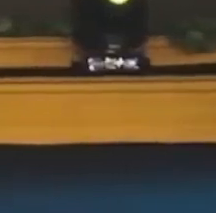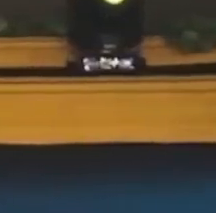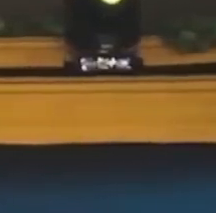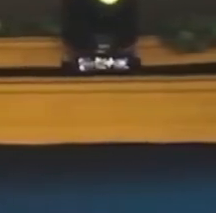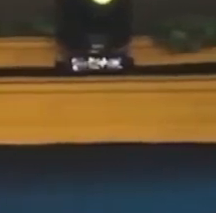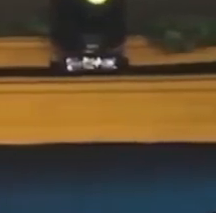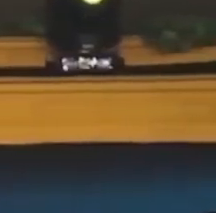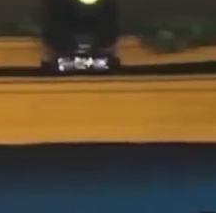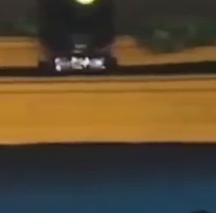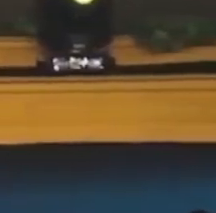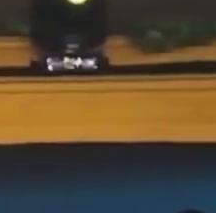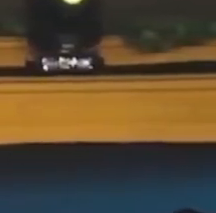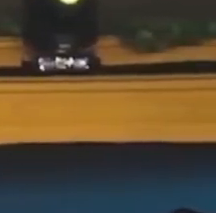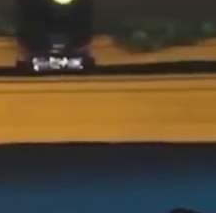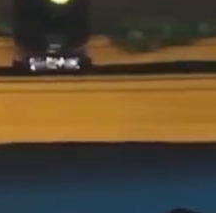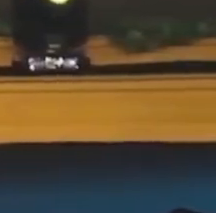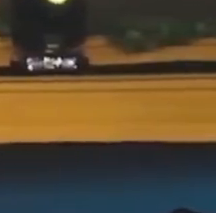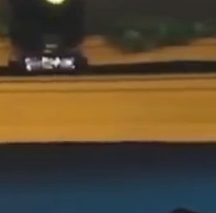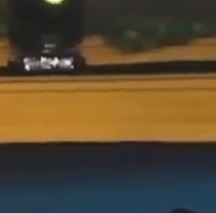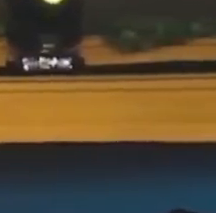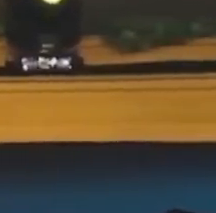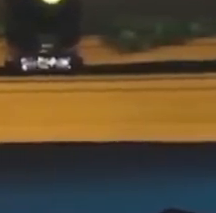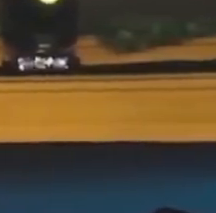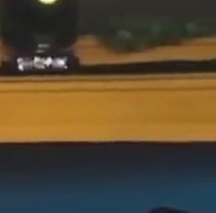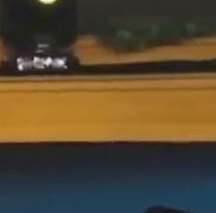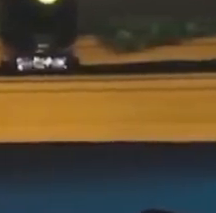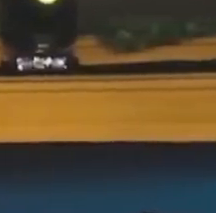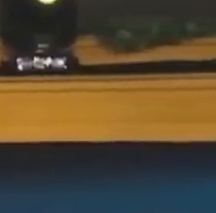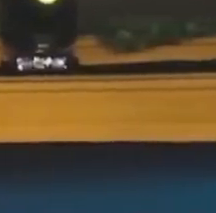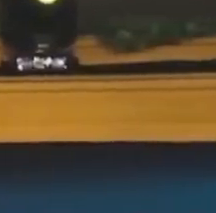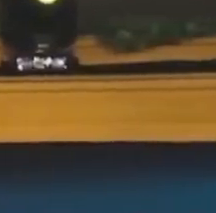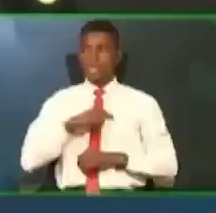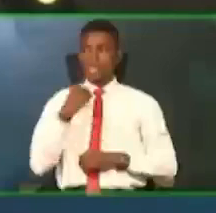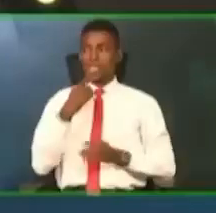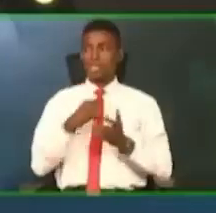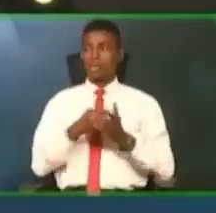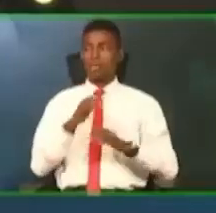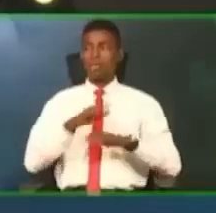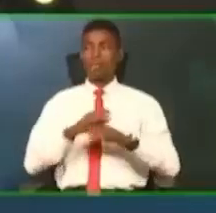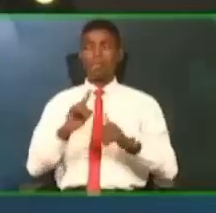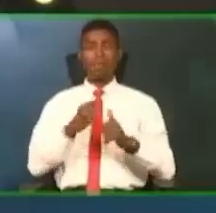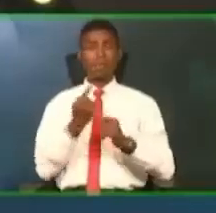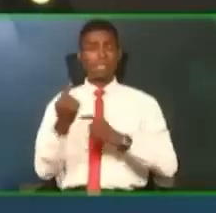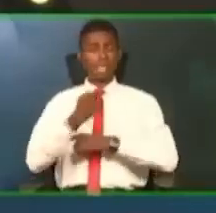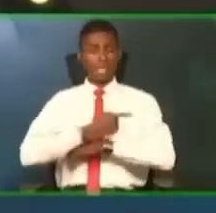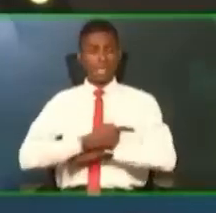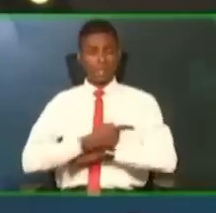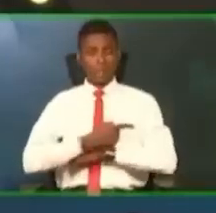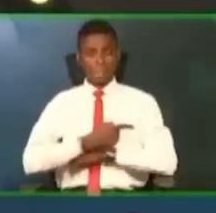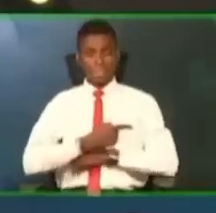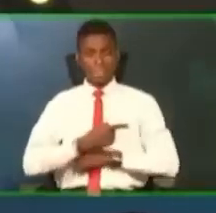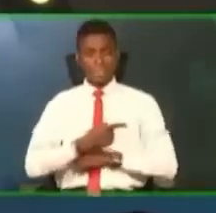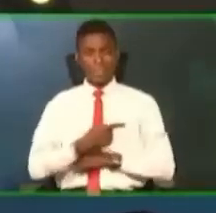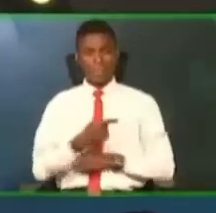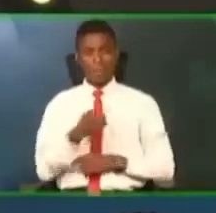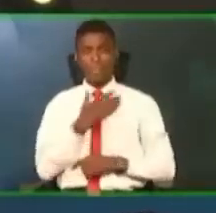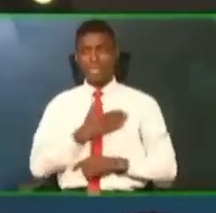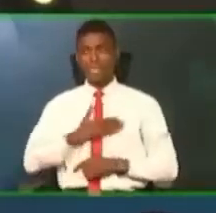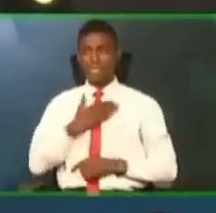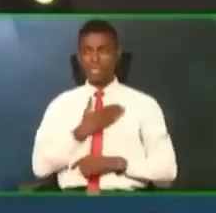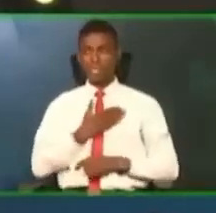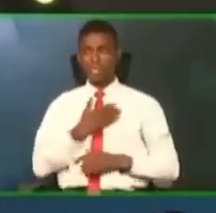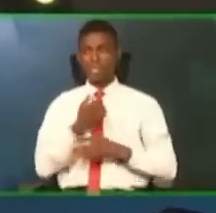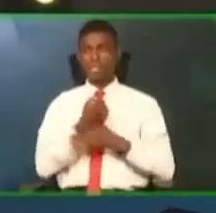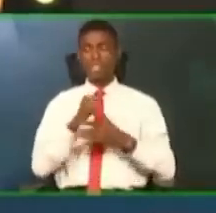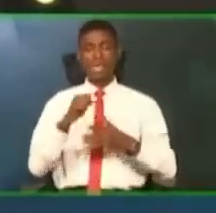I just forgot to say this. We said it on the first day, and it really went very far. Please, just share the